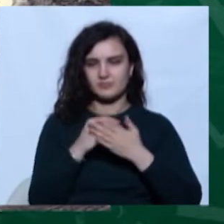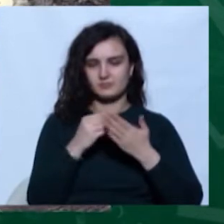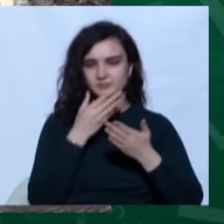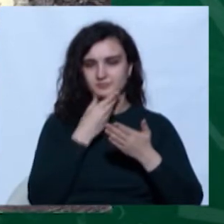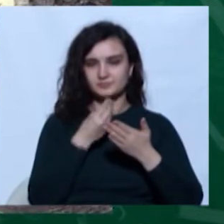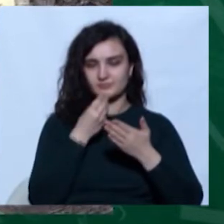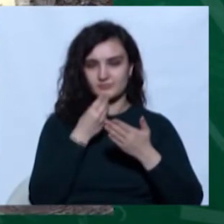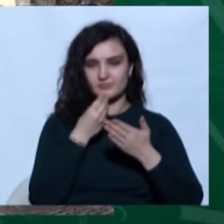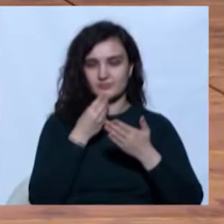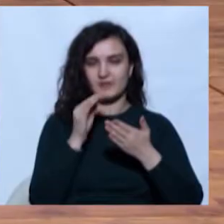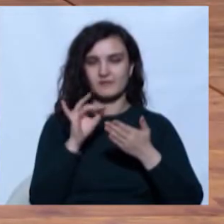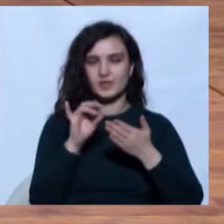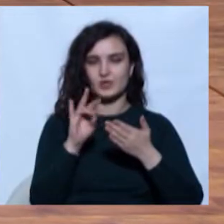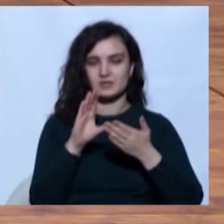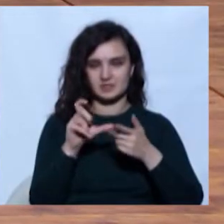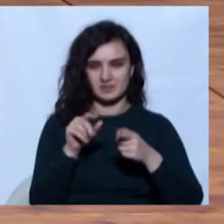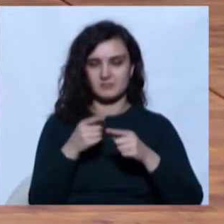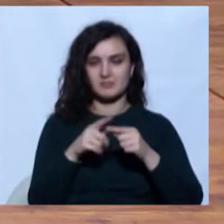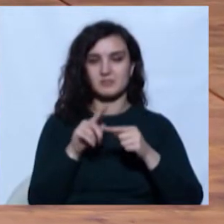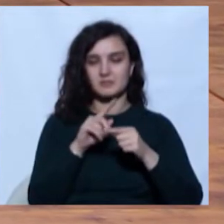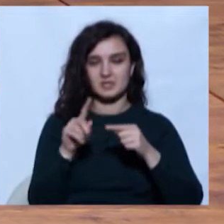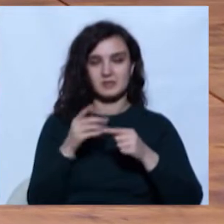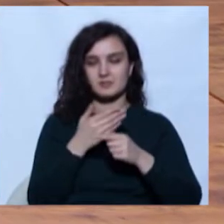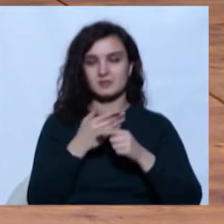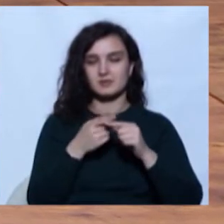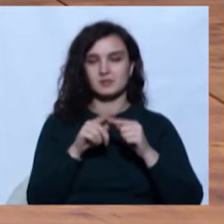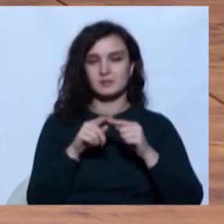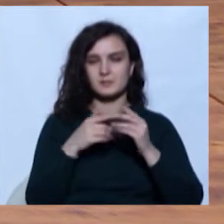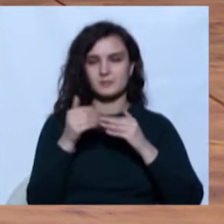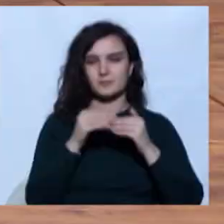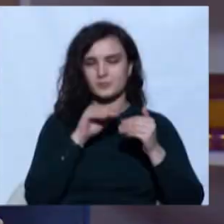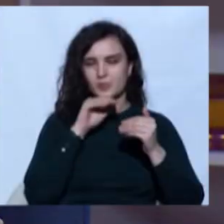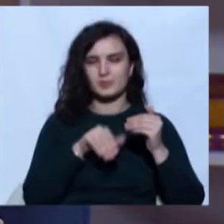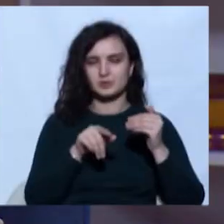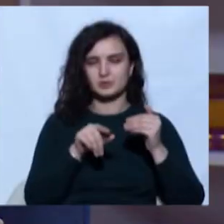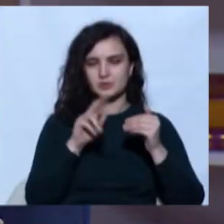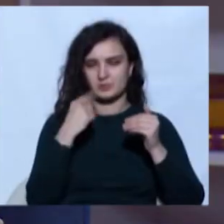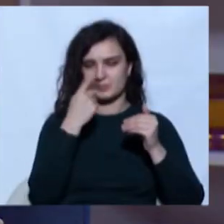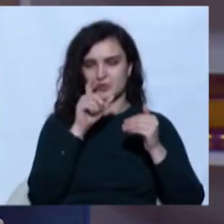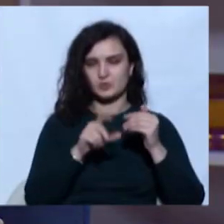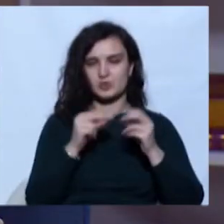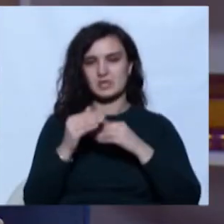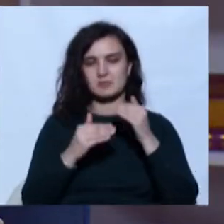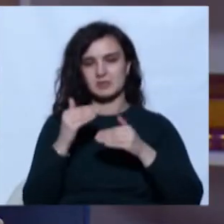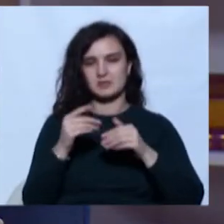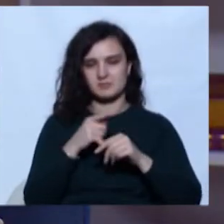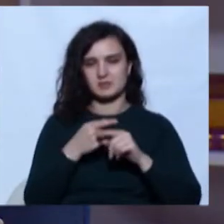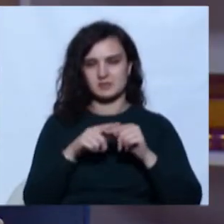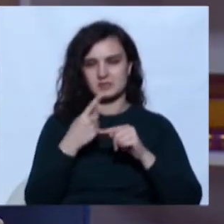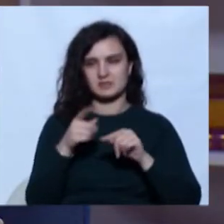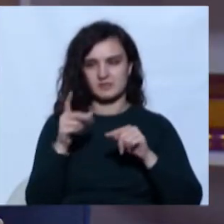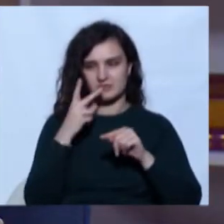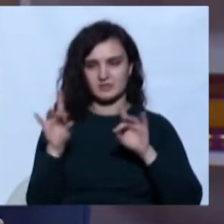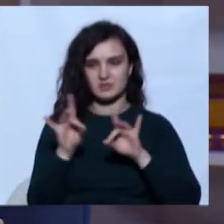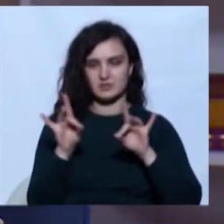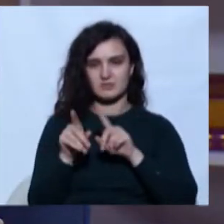beautiful fiancée. But Dantes's professional and personal success makes others jealous